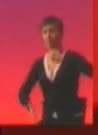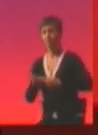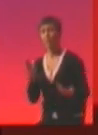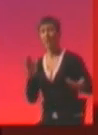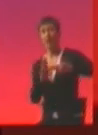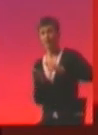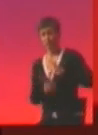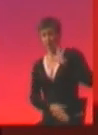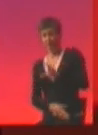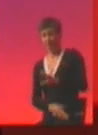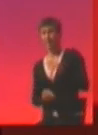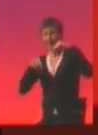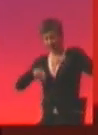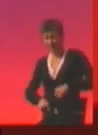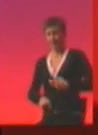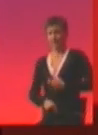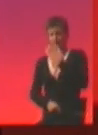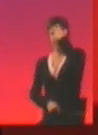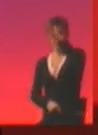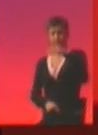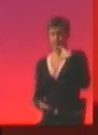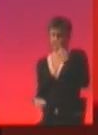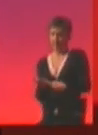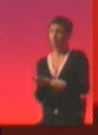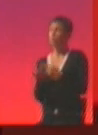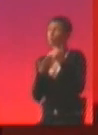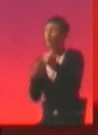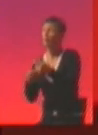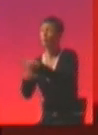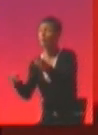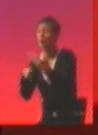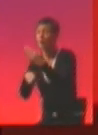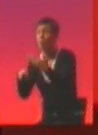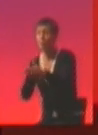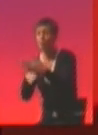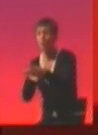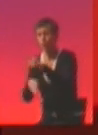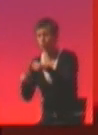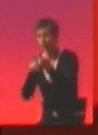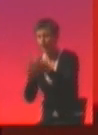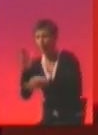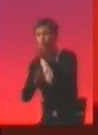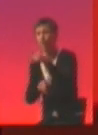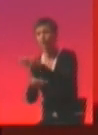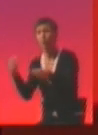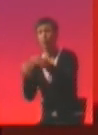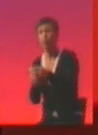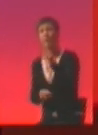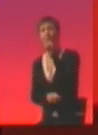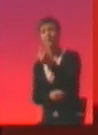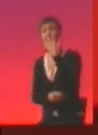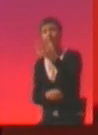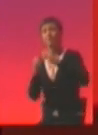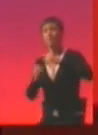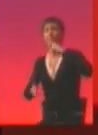extra investment that this government set out to help the unemployed, to boost the economy. That conference is £5 billion